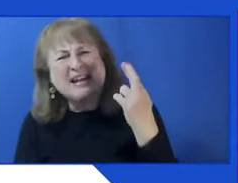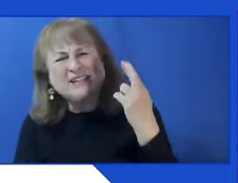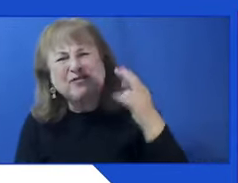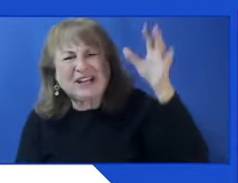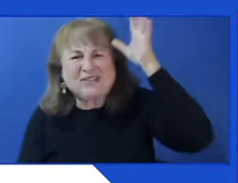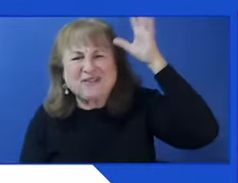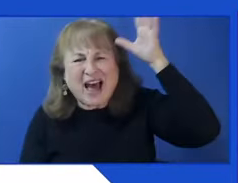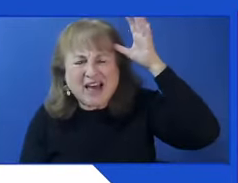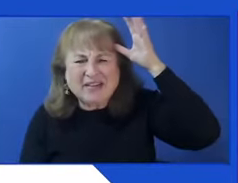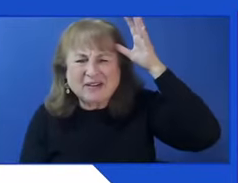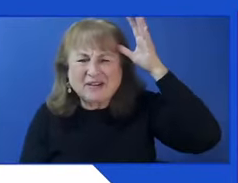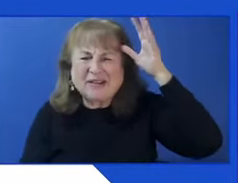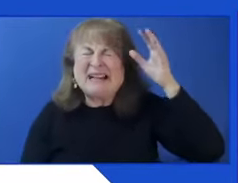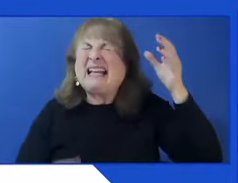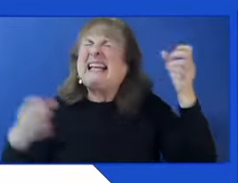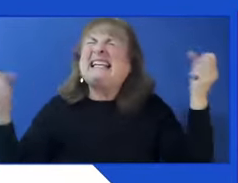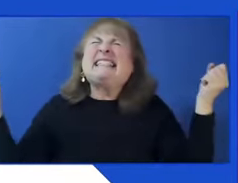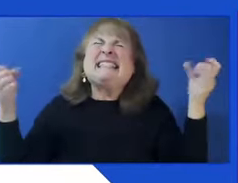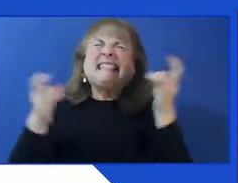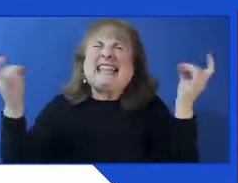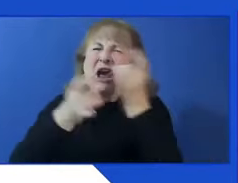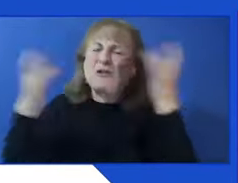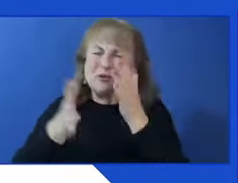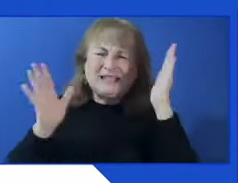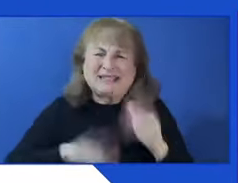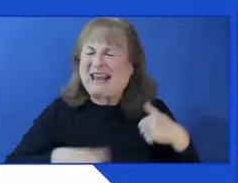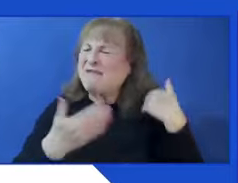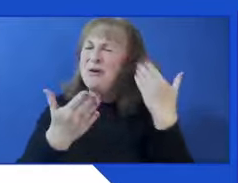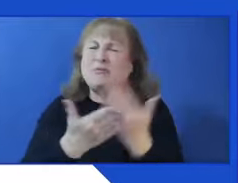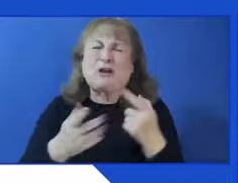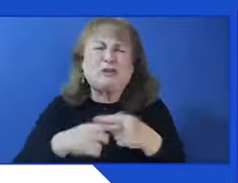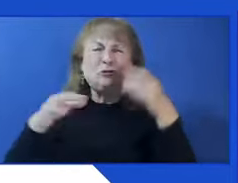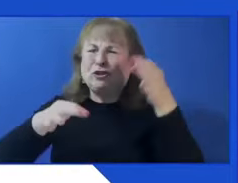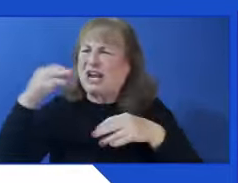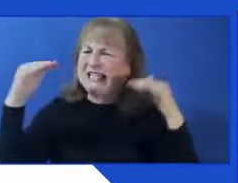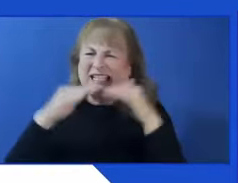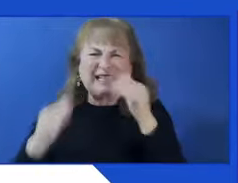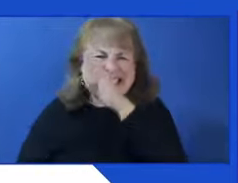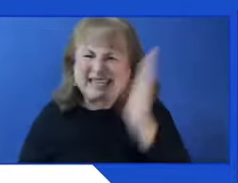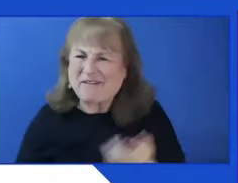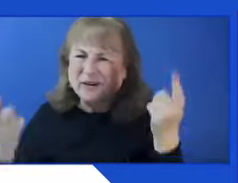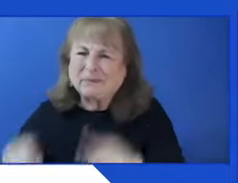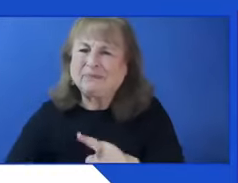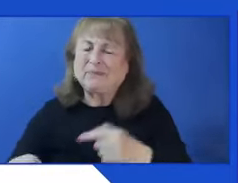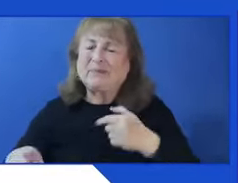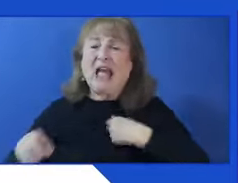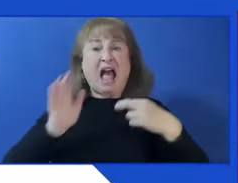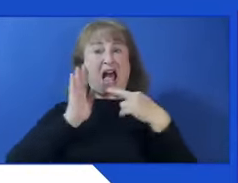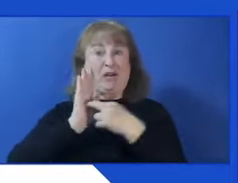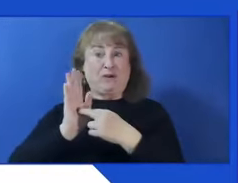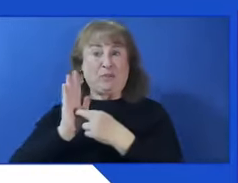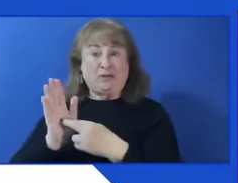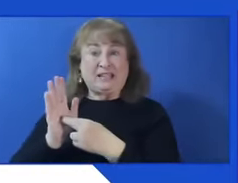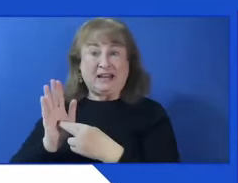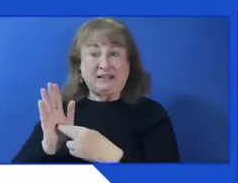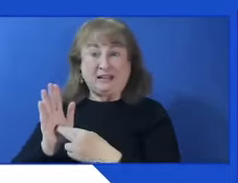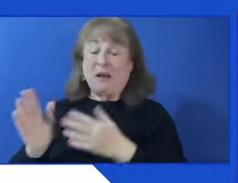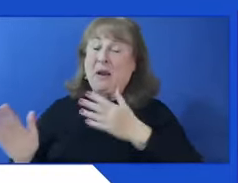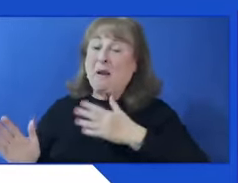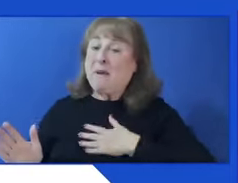father. It's terrorists never brought to justice. I represent